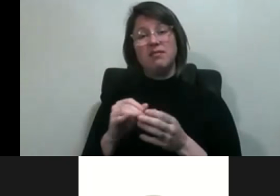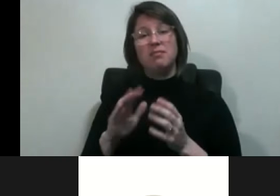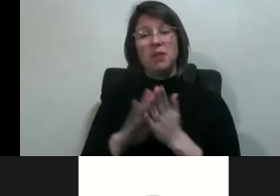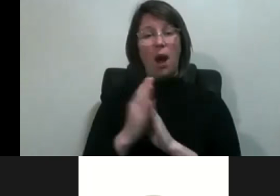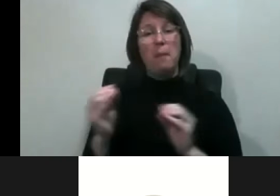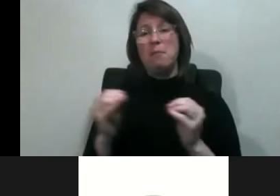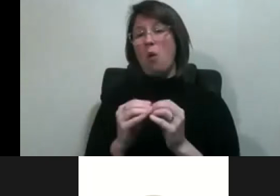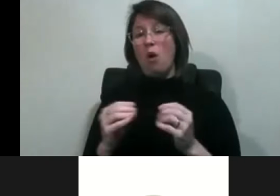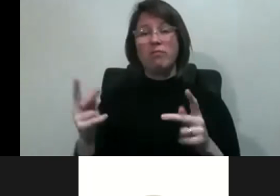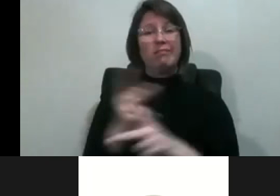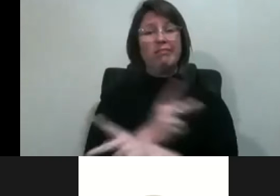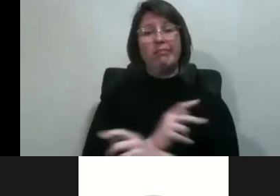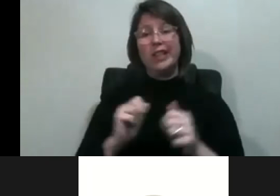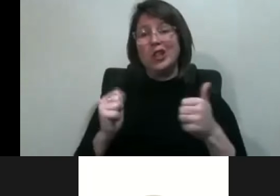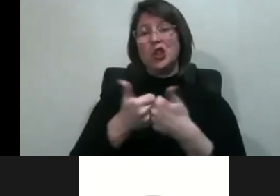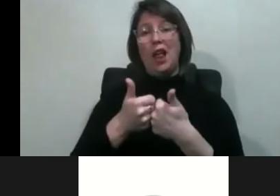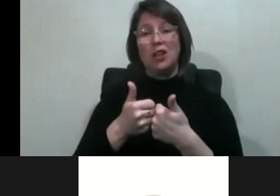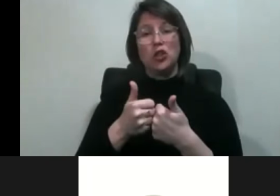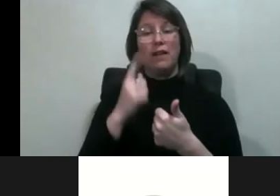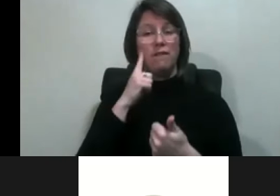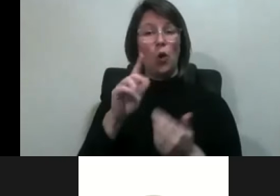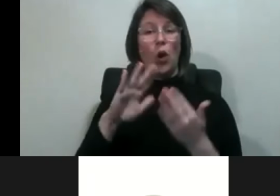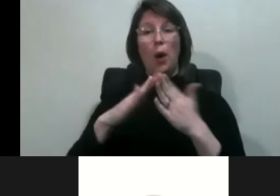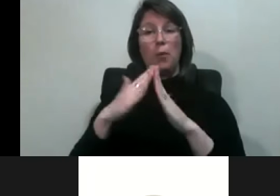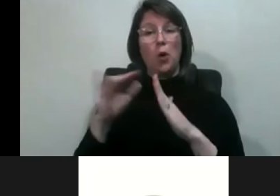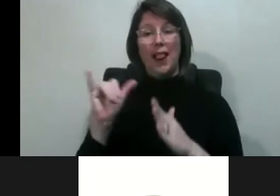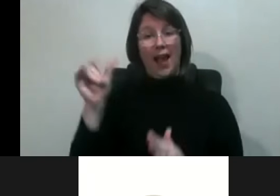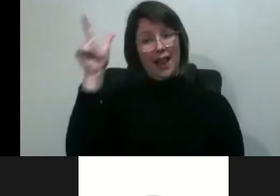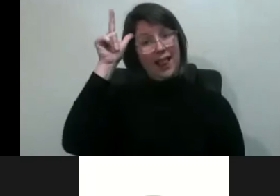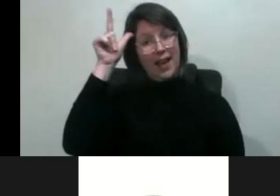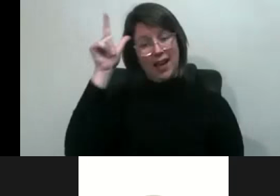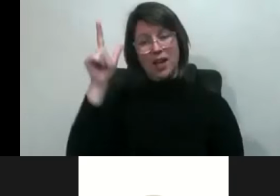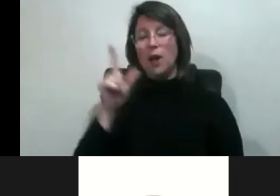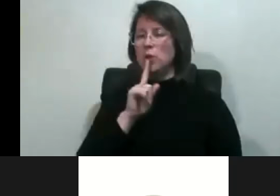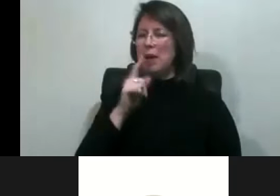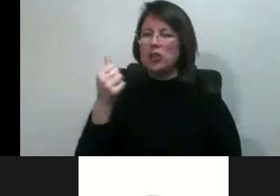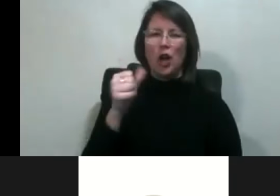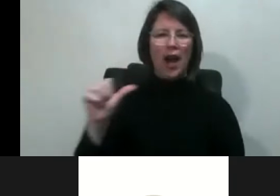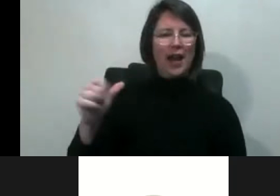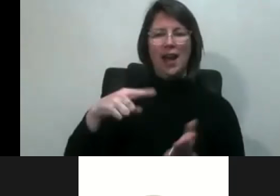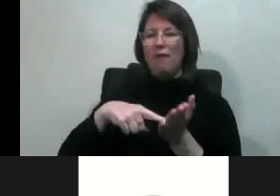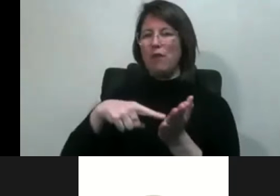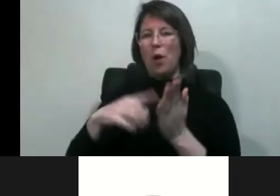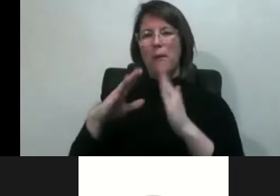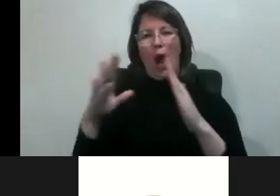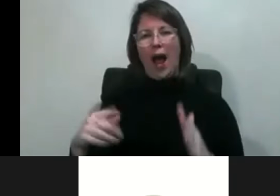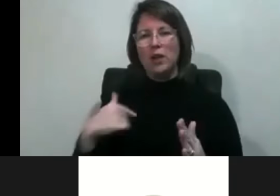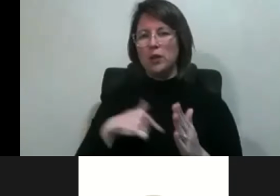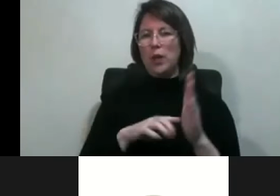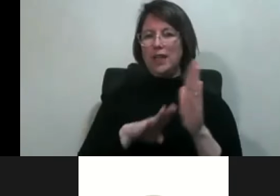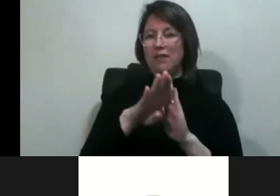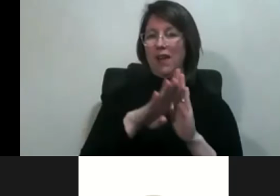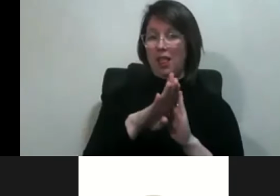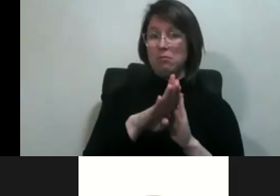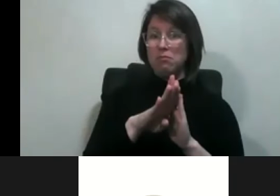for communities like Lincoln to try to make sure that any affordable housing that we develop